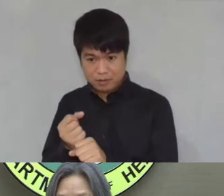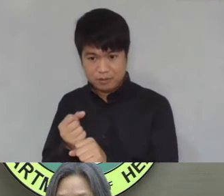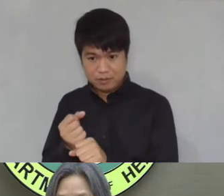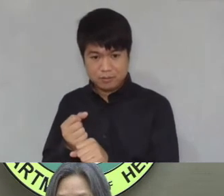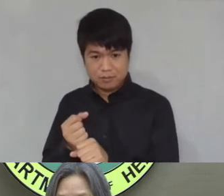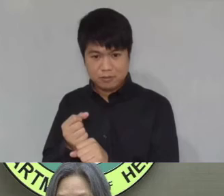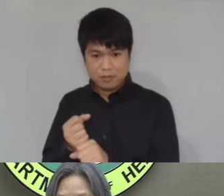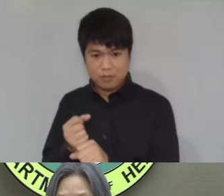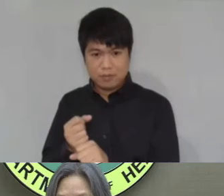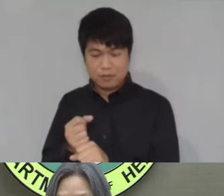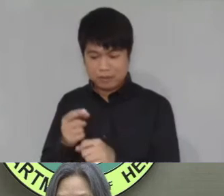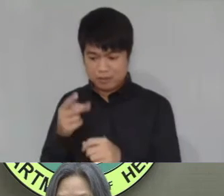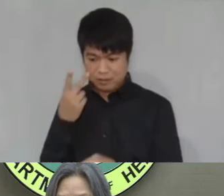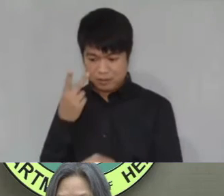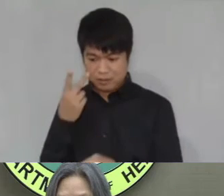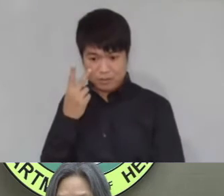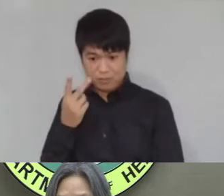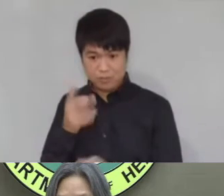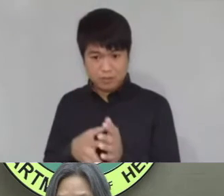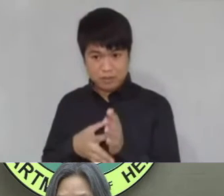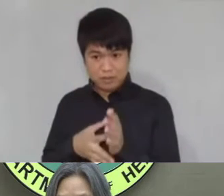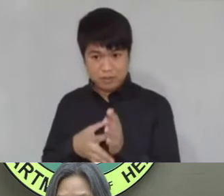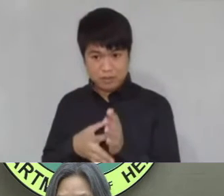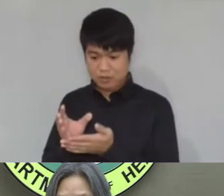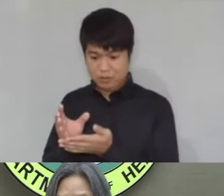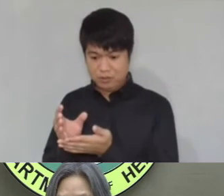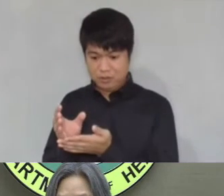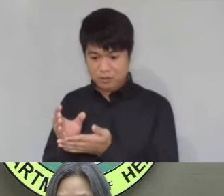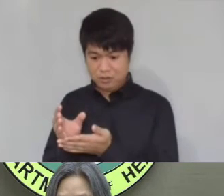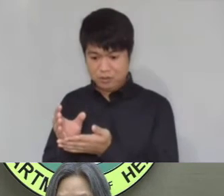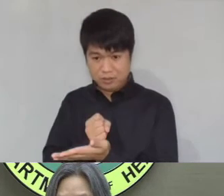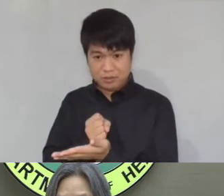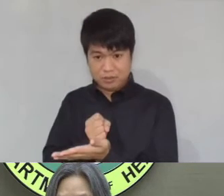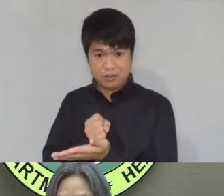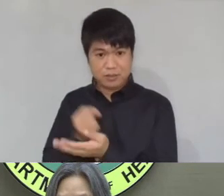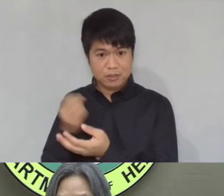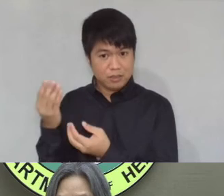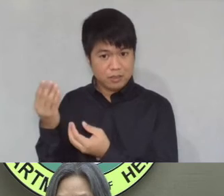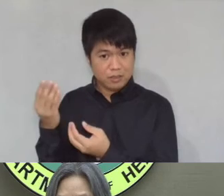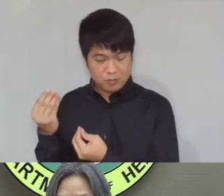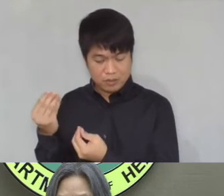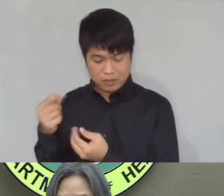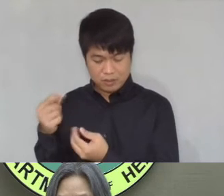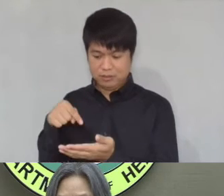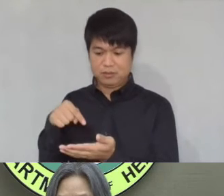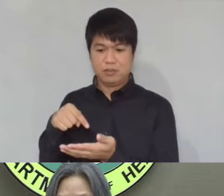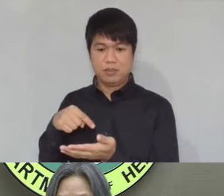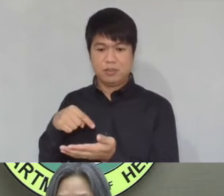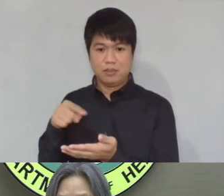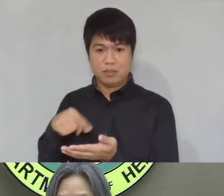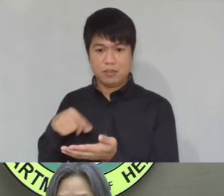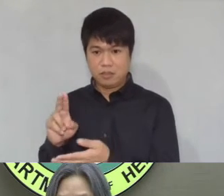education, at least for medicine. And if you look at the required subjects there, informatics was included.